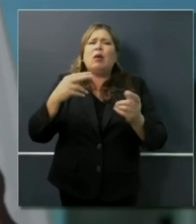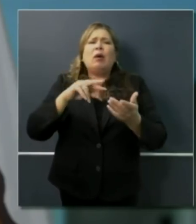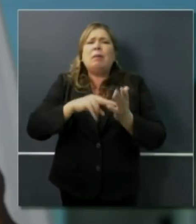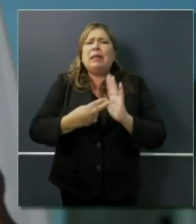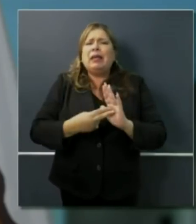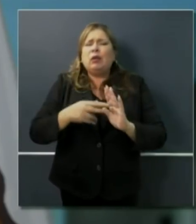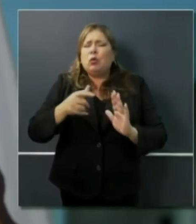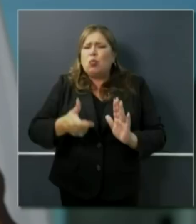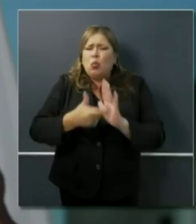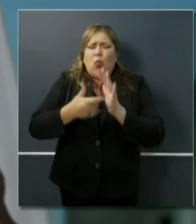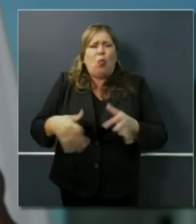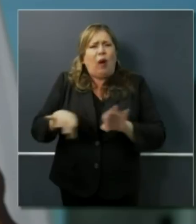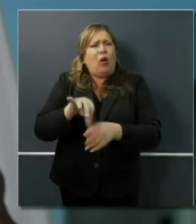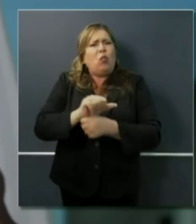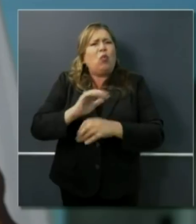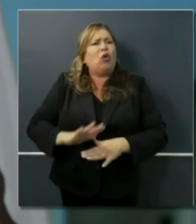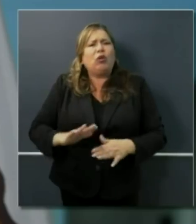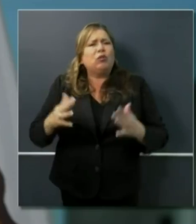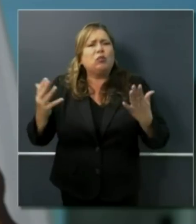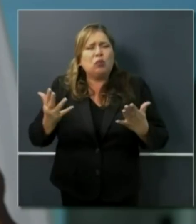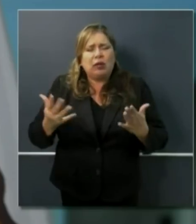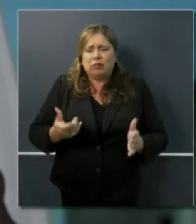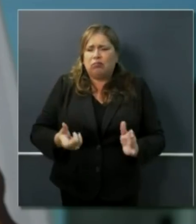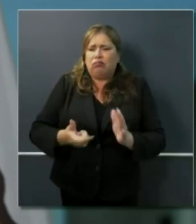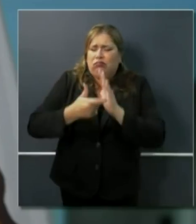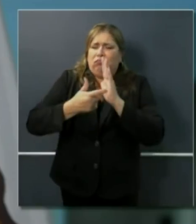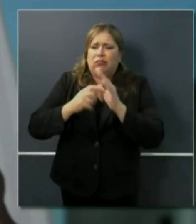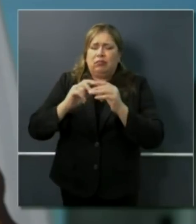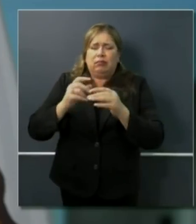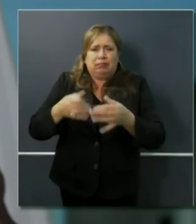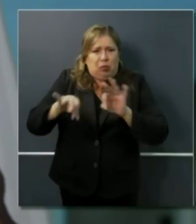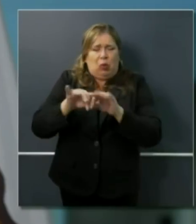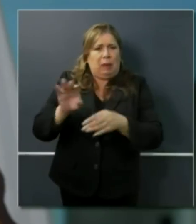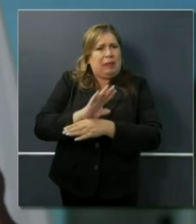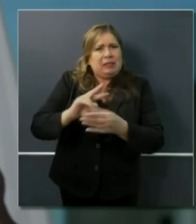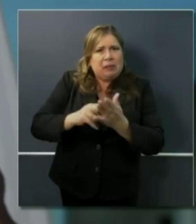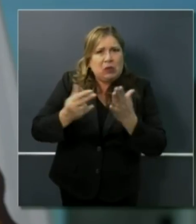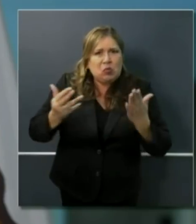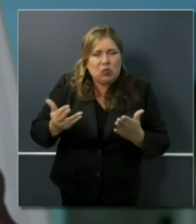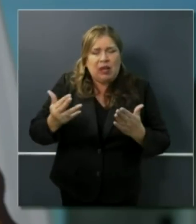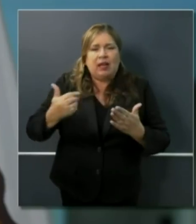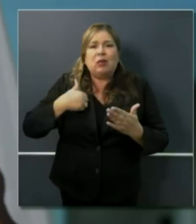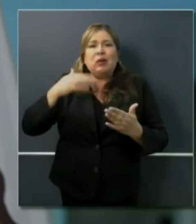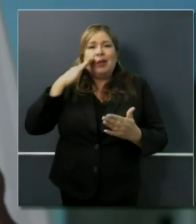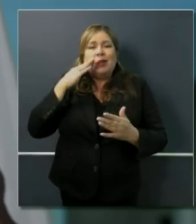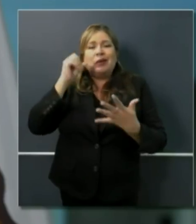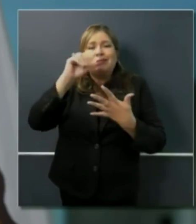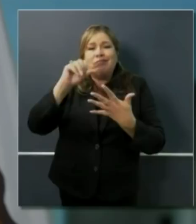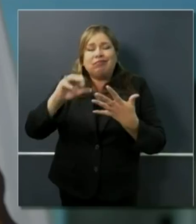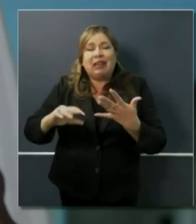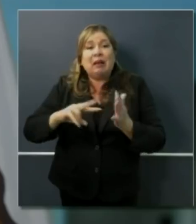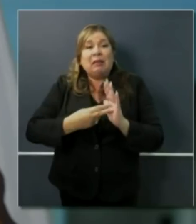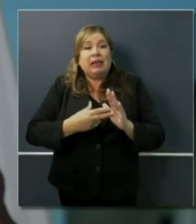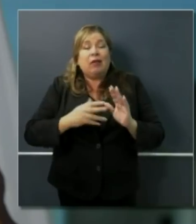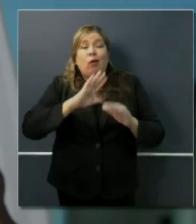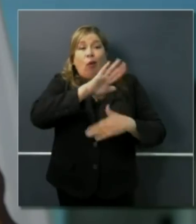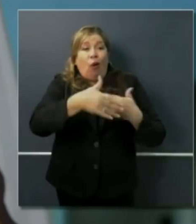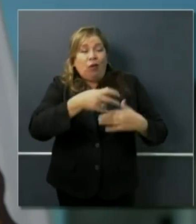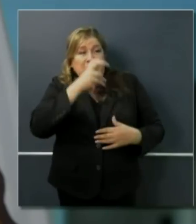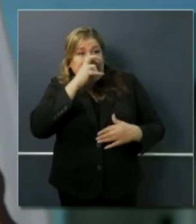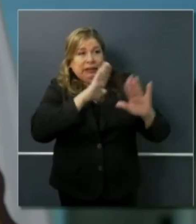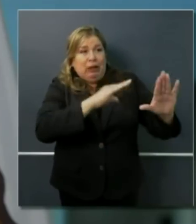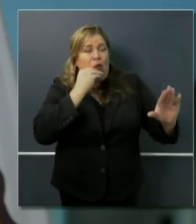expand our capacity to, again, scale down this stay-at-home order. And so